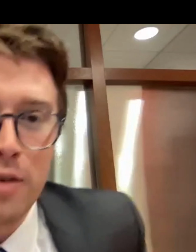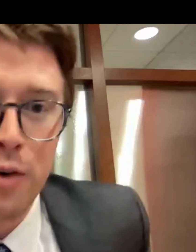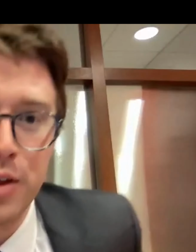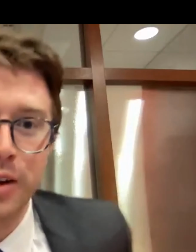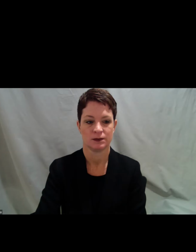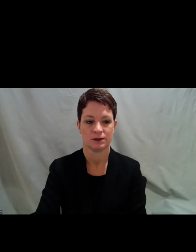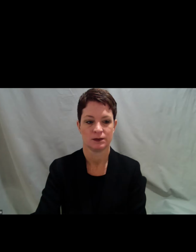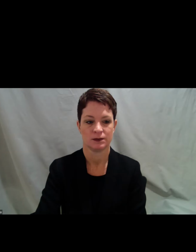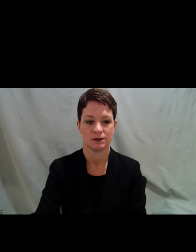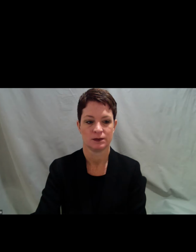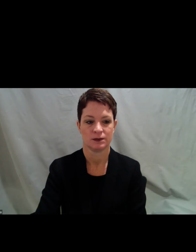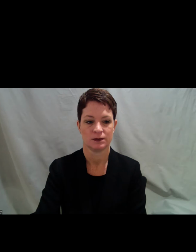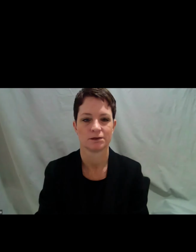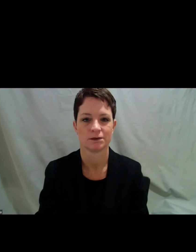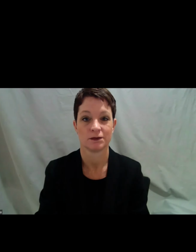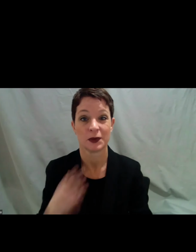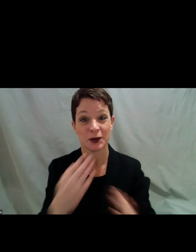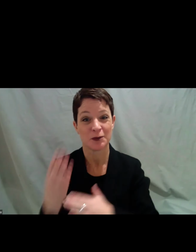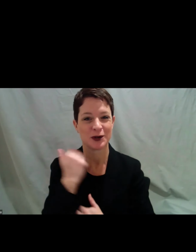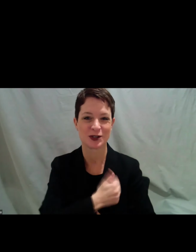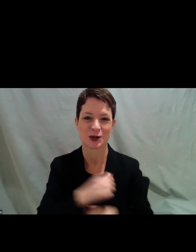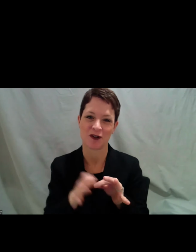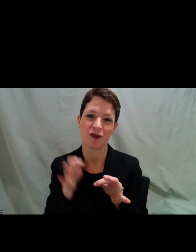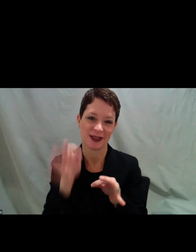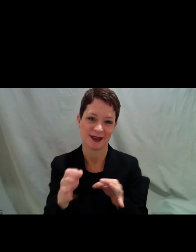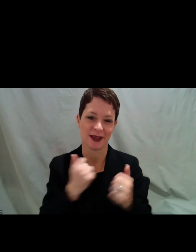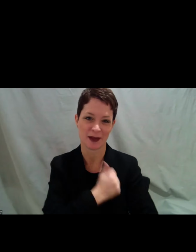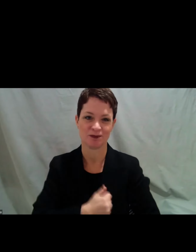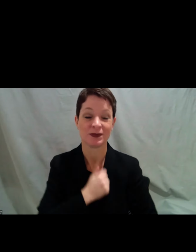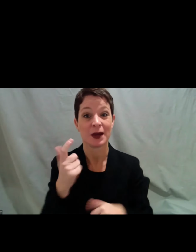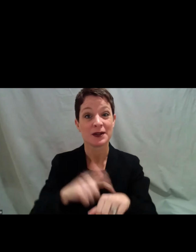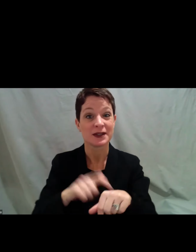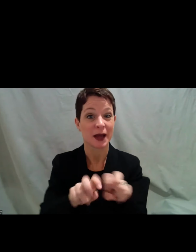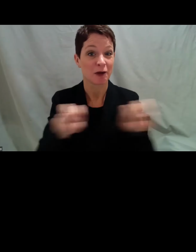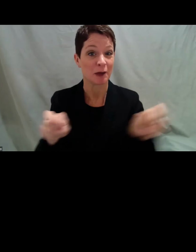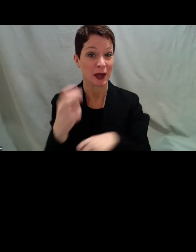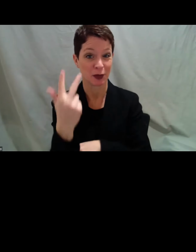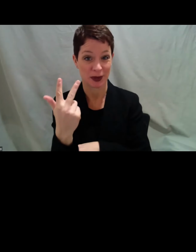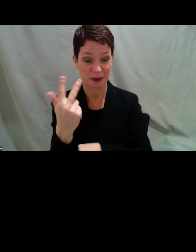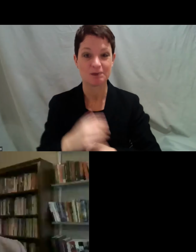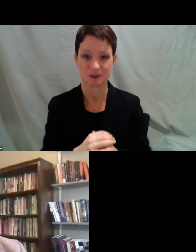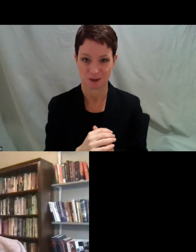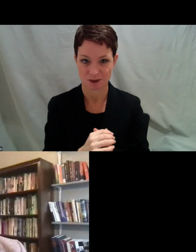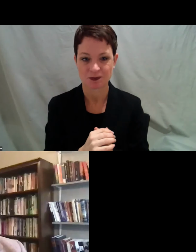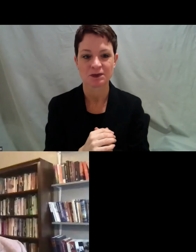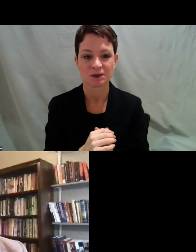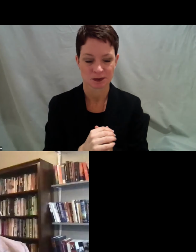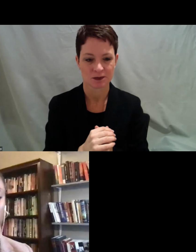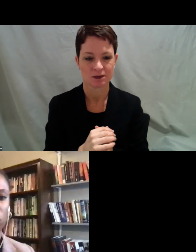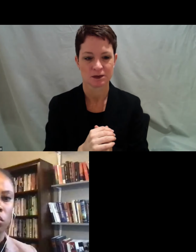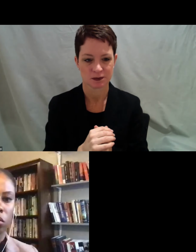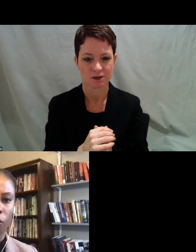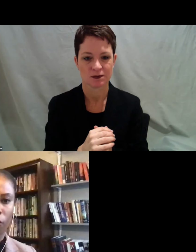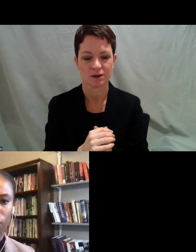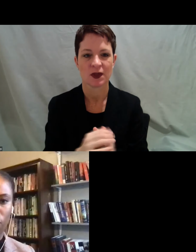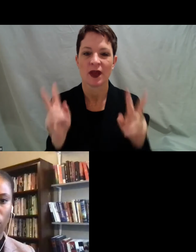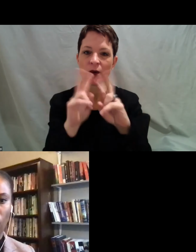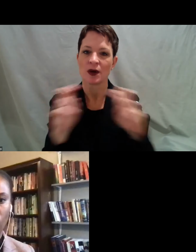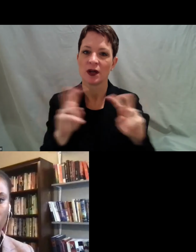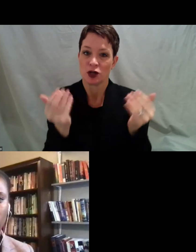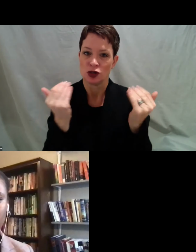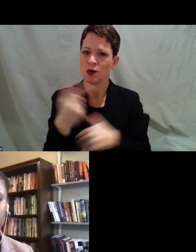Hi all, sorry for the delay. It is time for panel 3, which will examine present